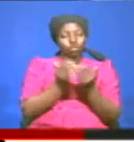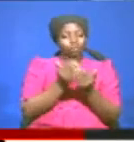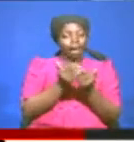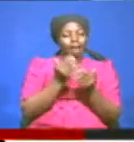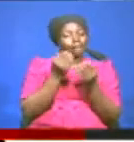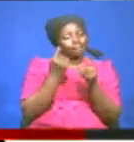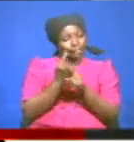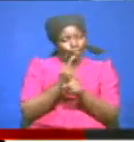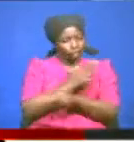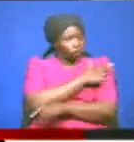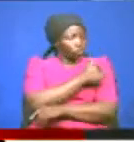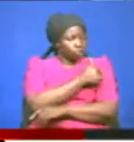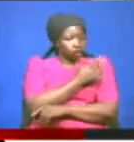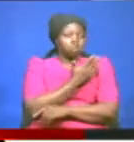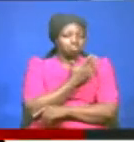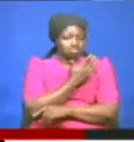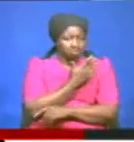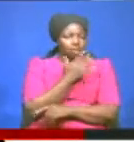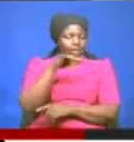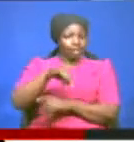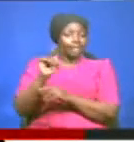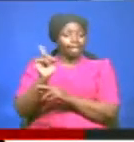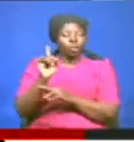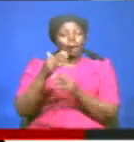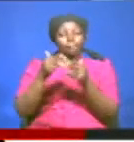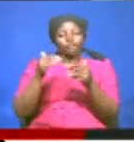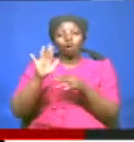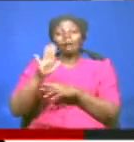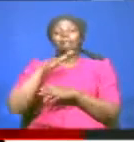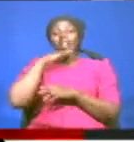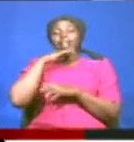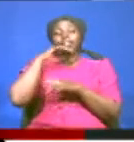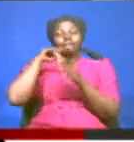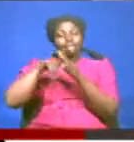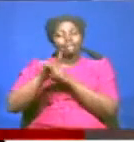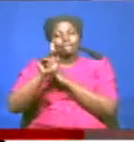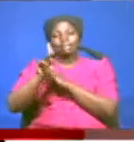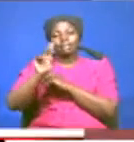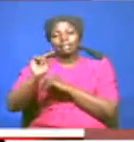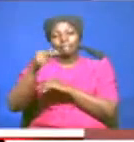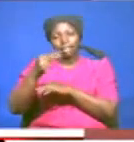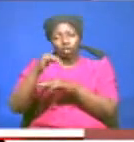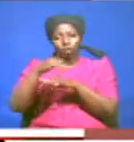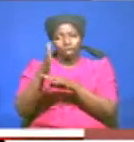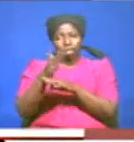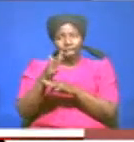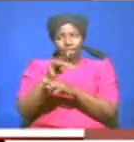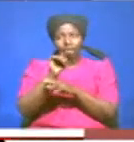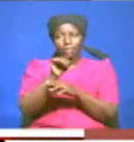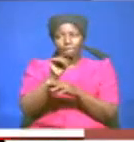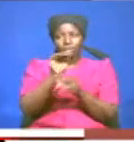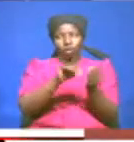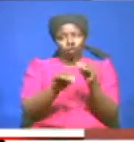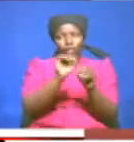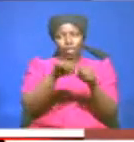demise at the Kenyatta National Hospital. That's Thursday. Donations can be channeled through M-Pesa payable